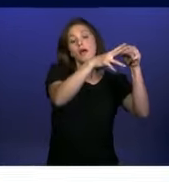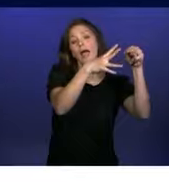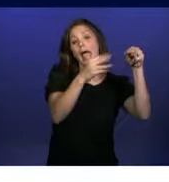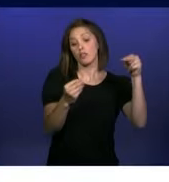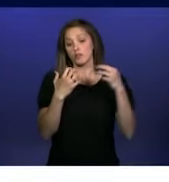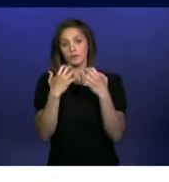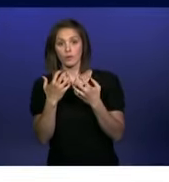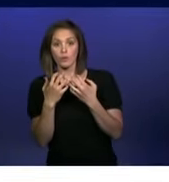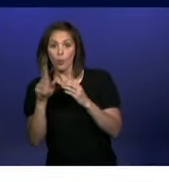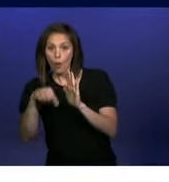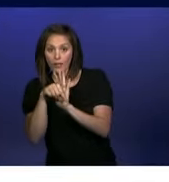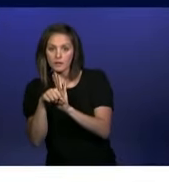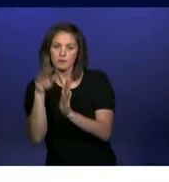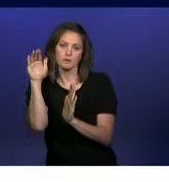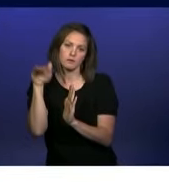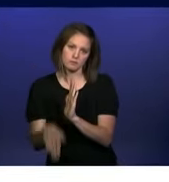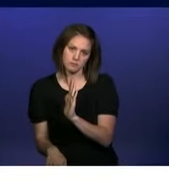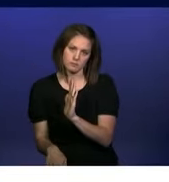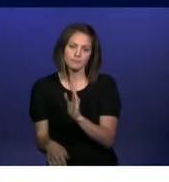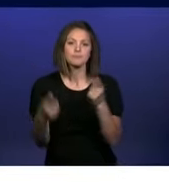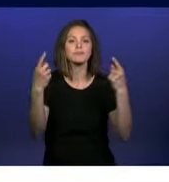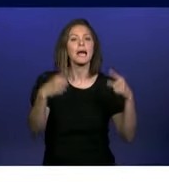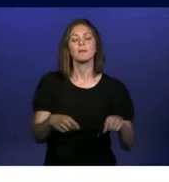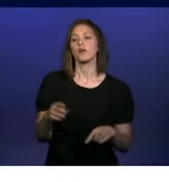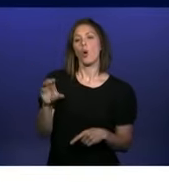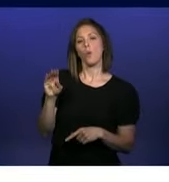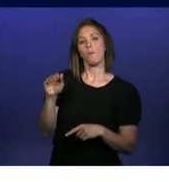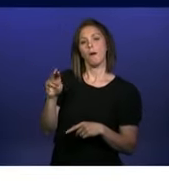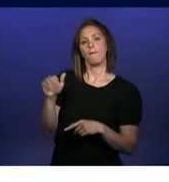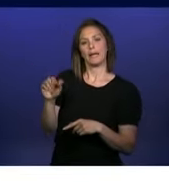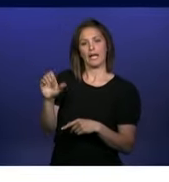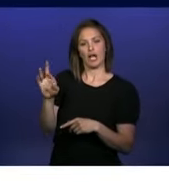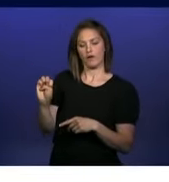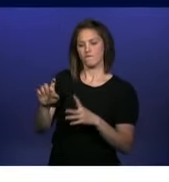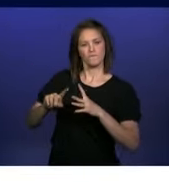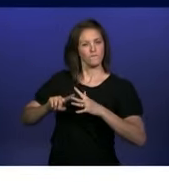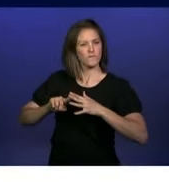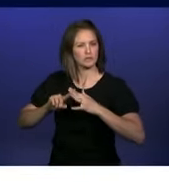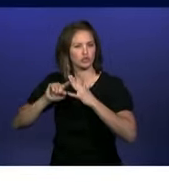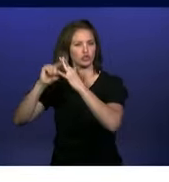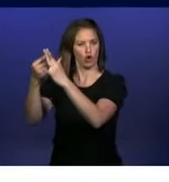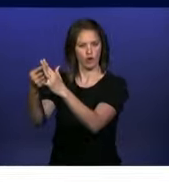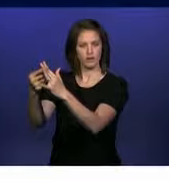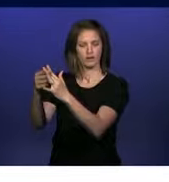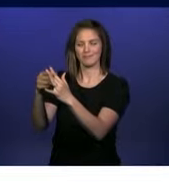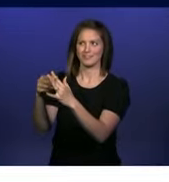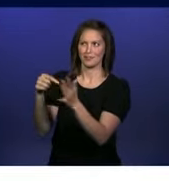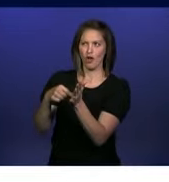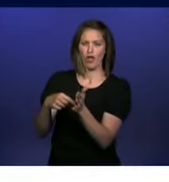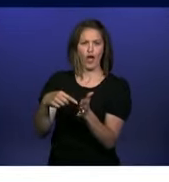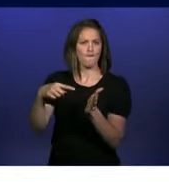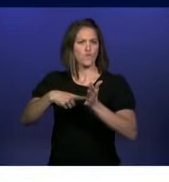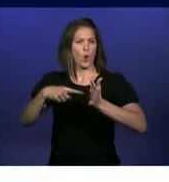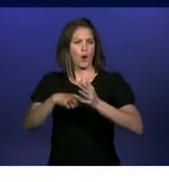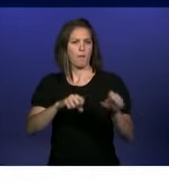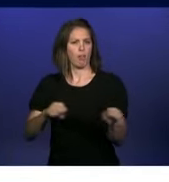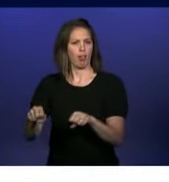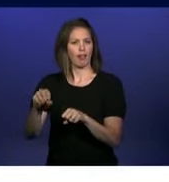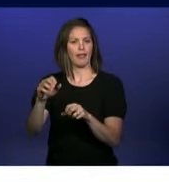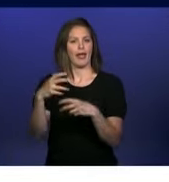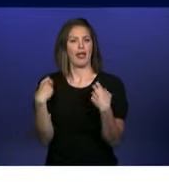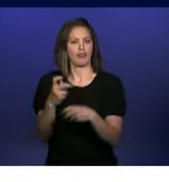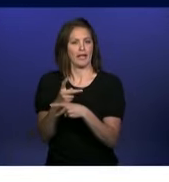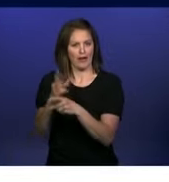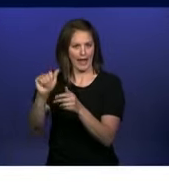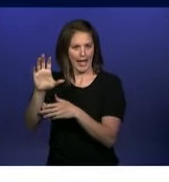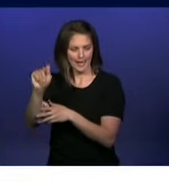remember I was at one of my businesses when Obamacare was first introduced. It was called the Affordable Health Care Act. And when the health care